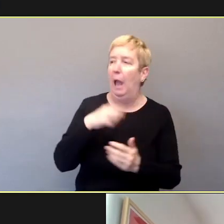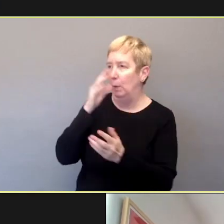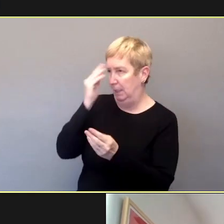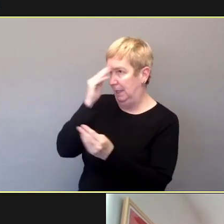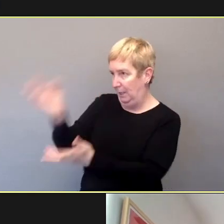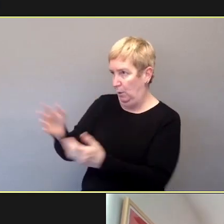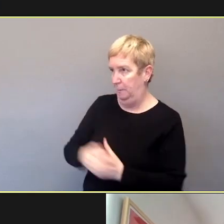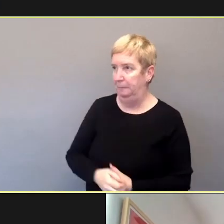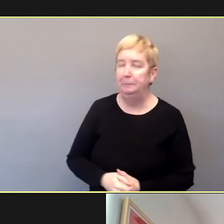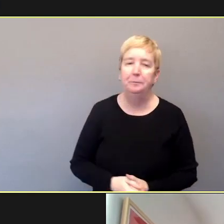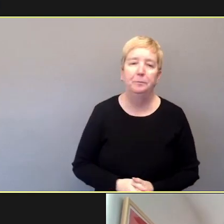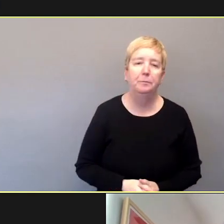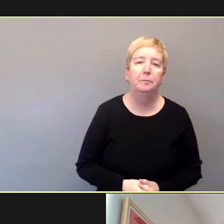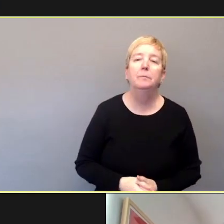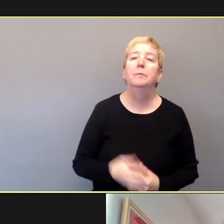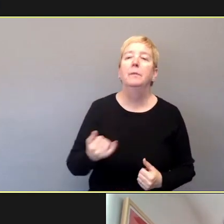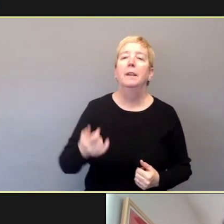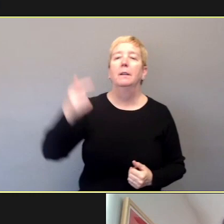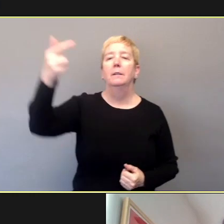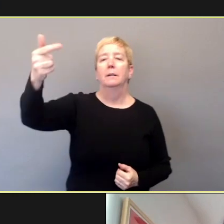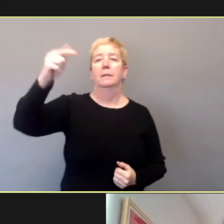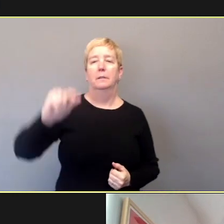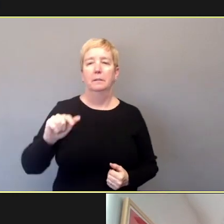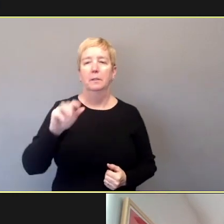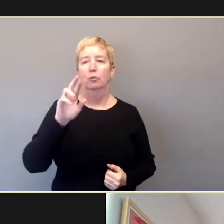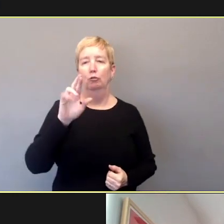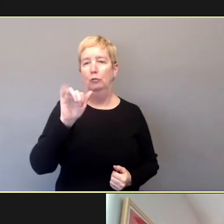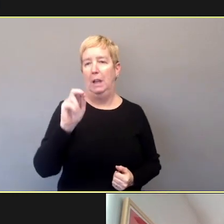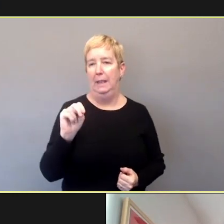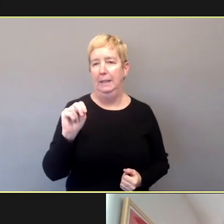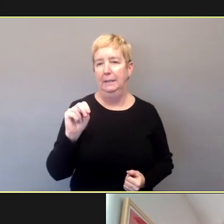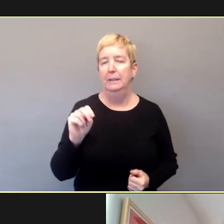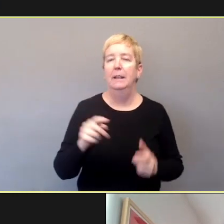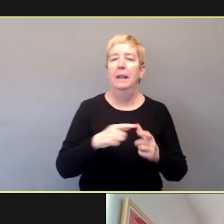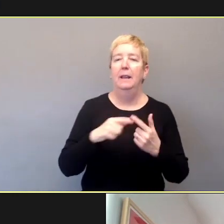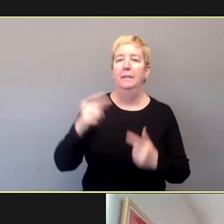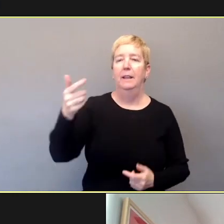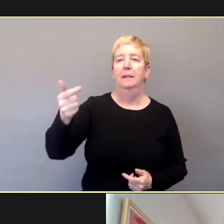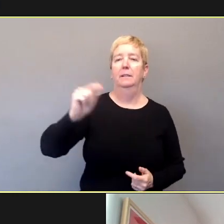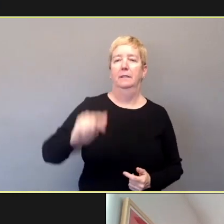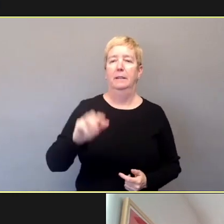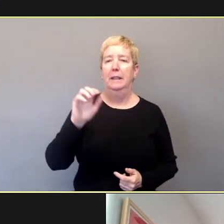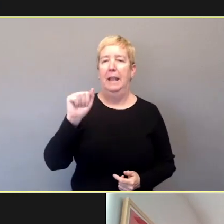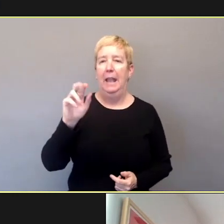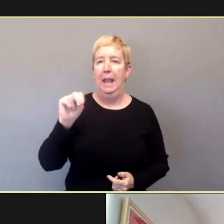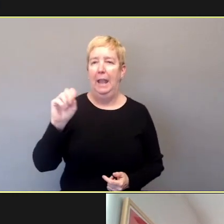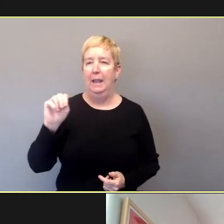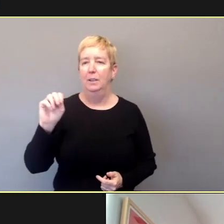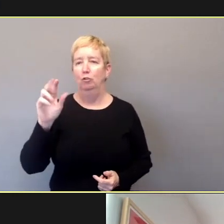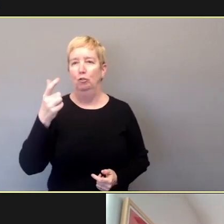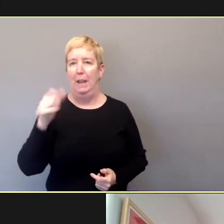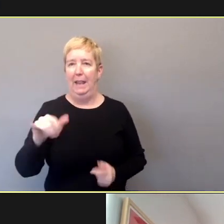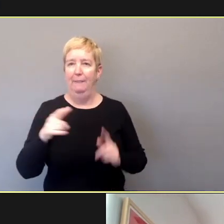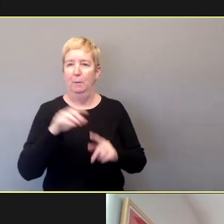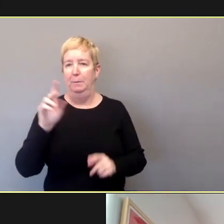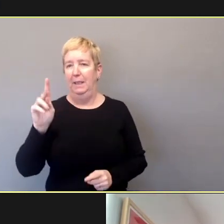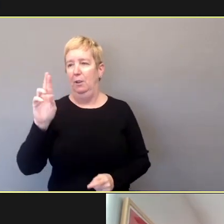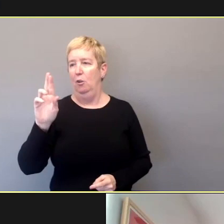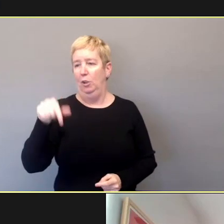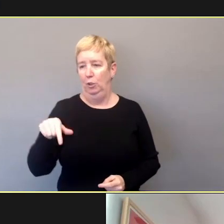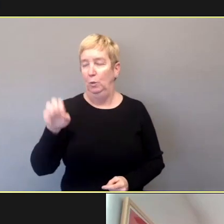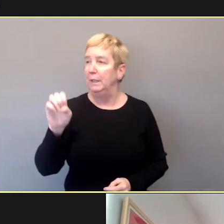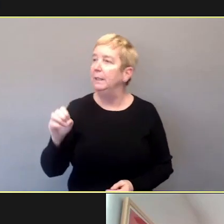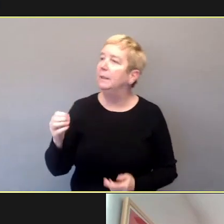Okay, we'll turn over to Ryan, and then after that, Anne Perret from KRQE. Ryan, go ahead.